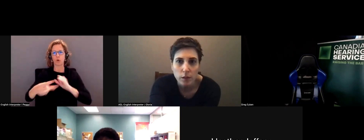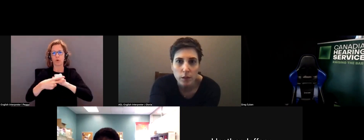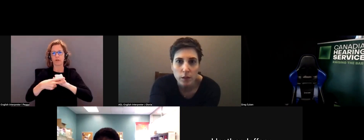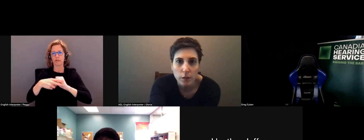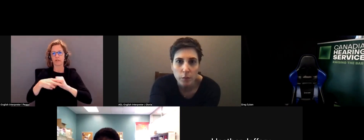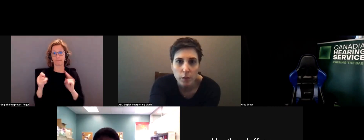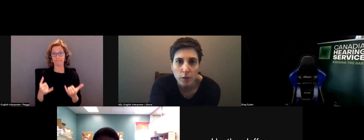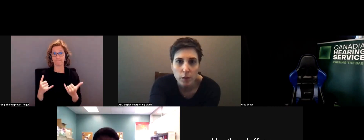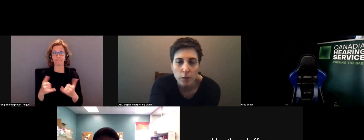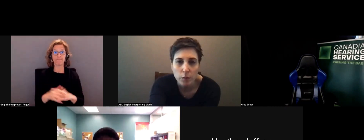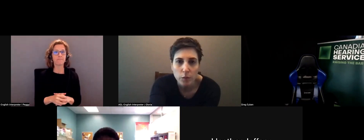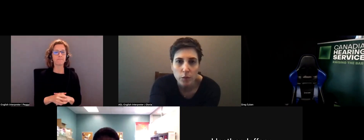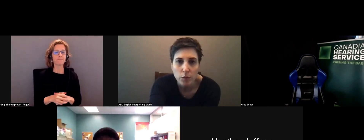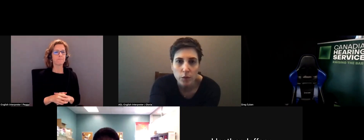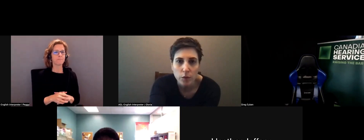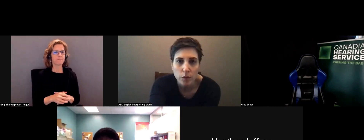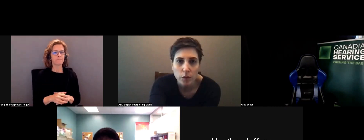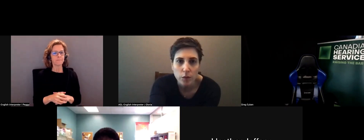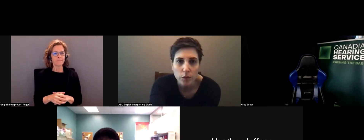Okay.